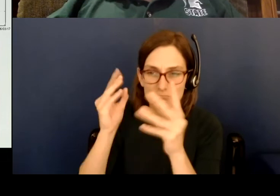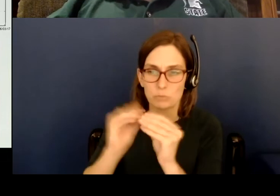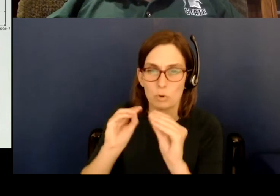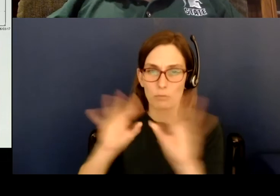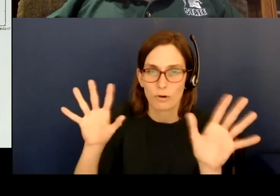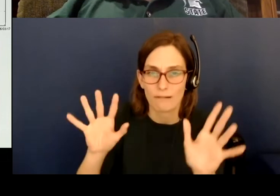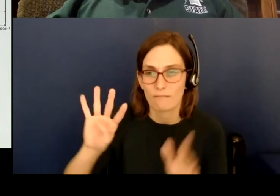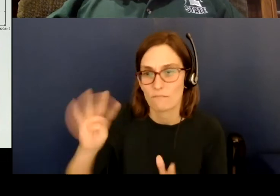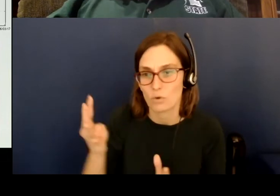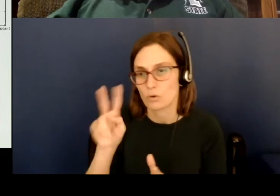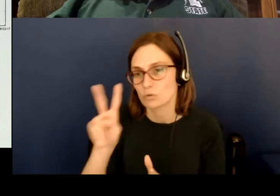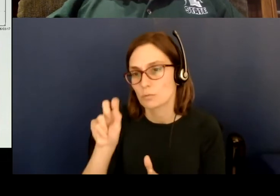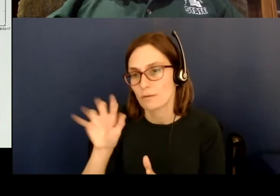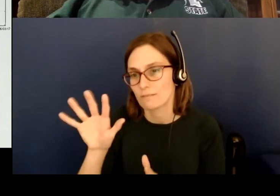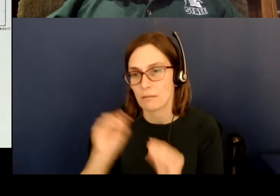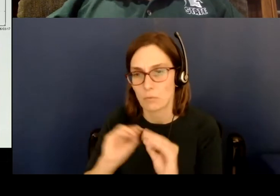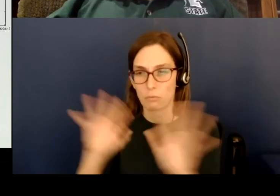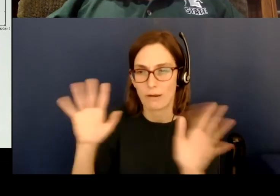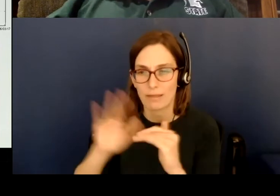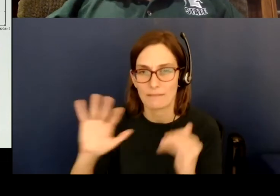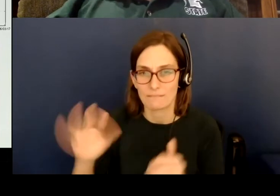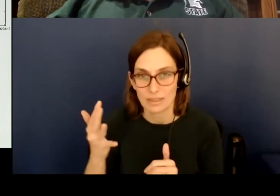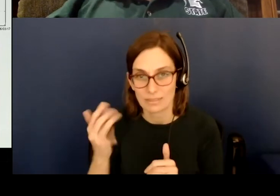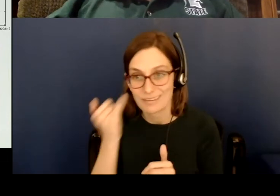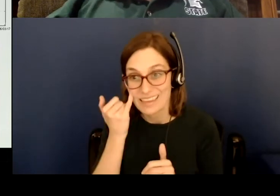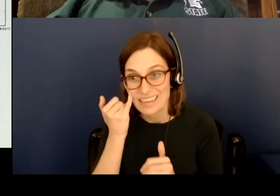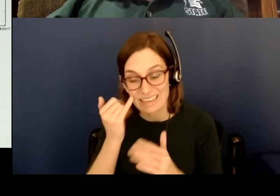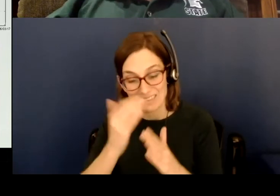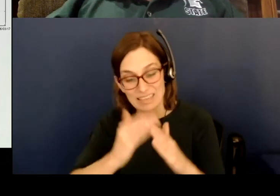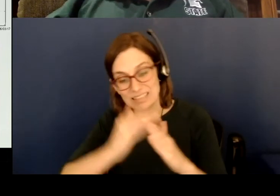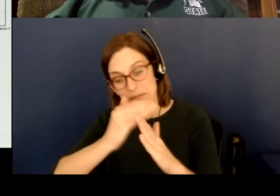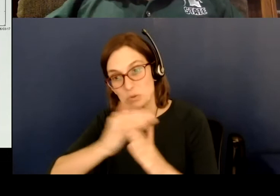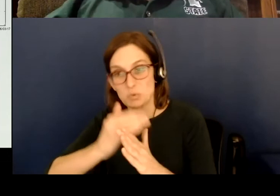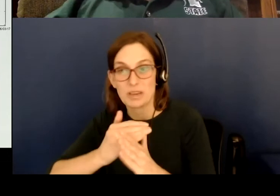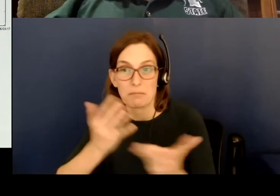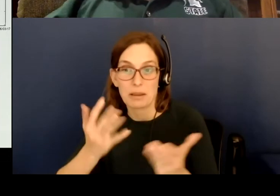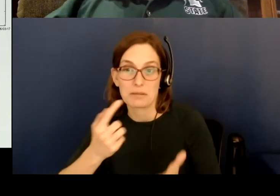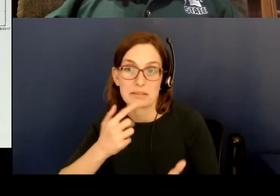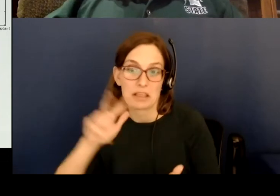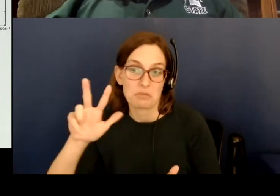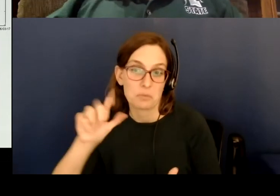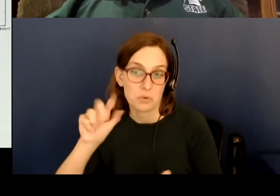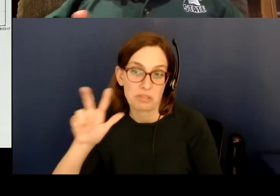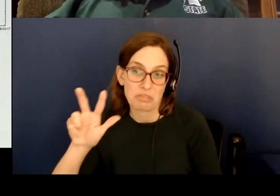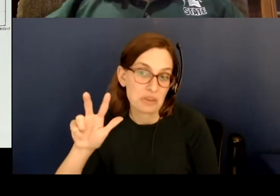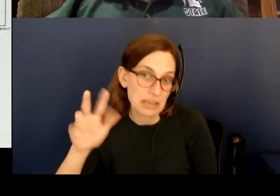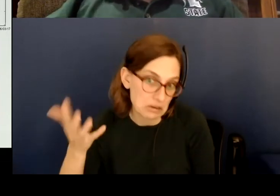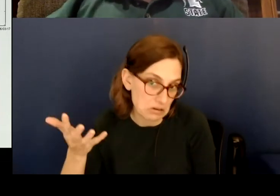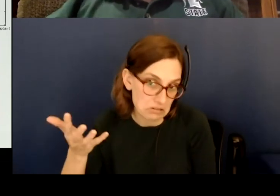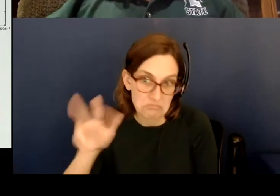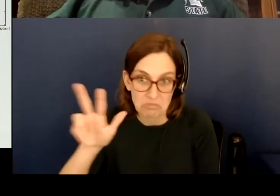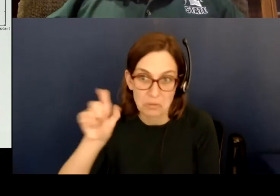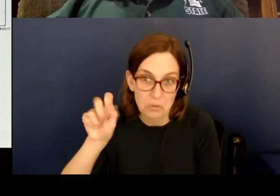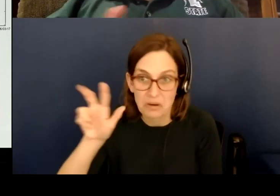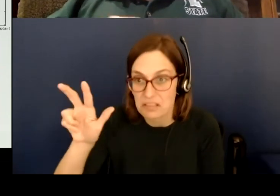times brighter than the fifth. And if a star is partway between third and fourth, you might say it's 3.3. So 3.3